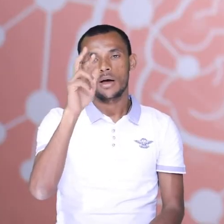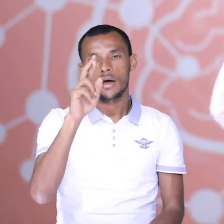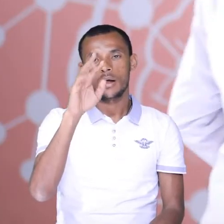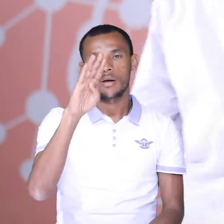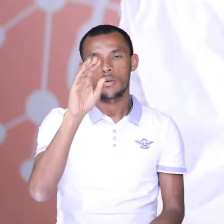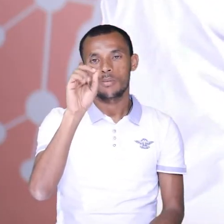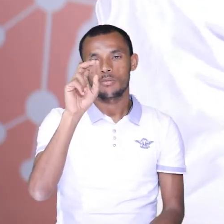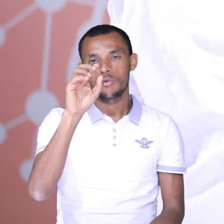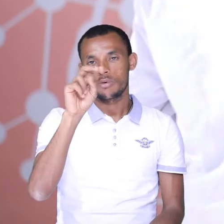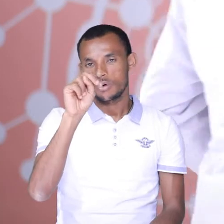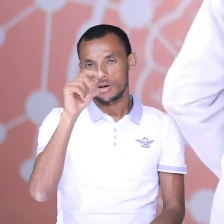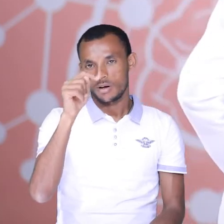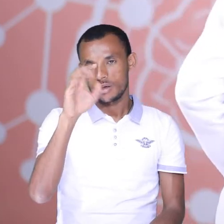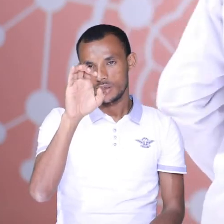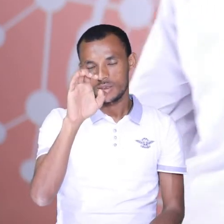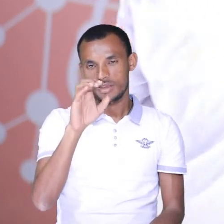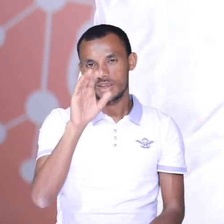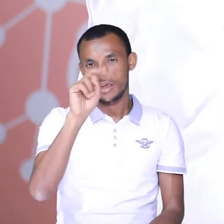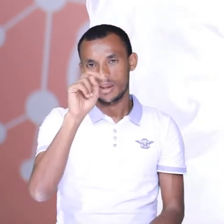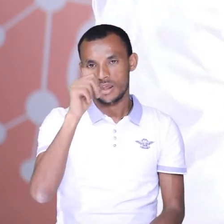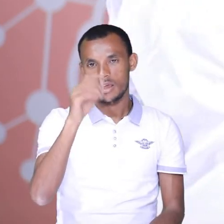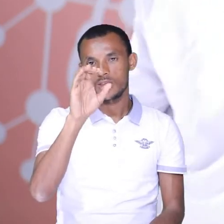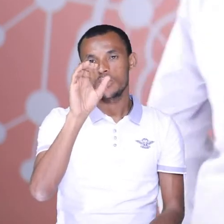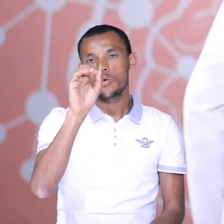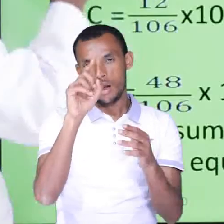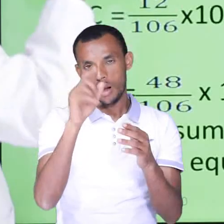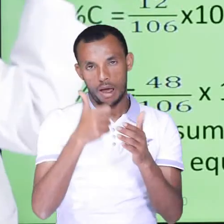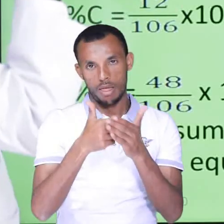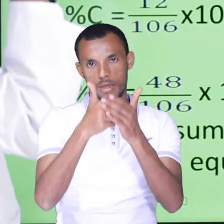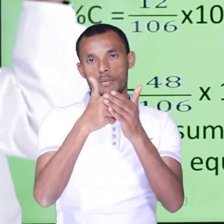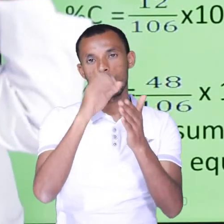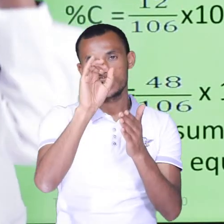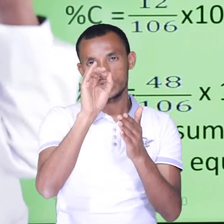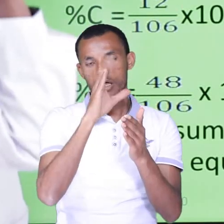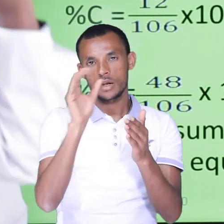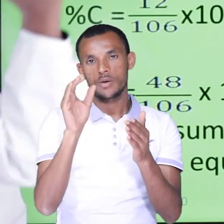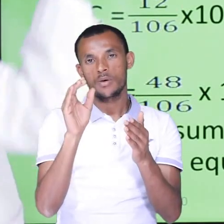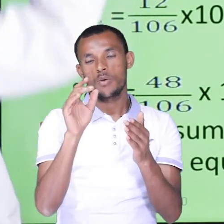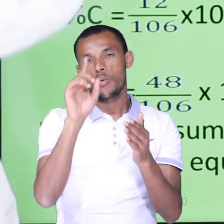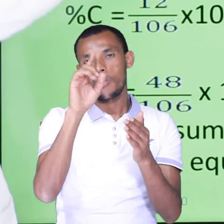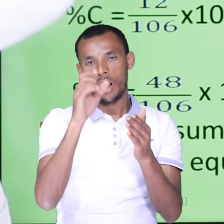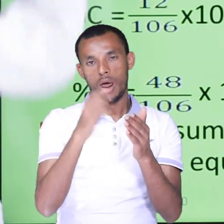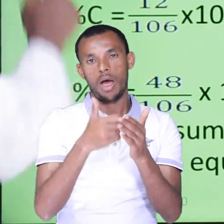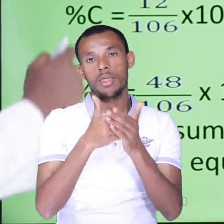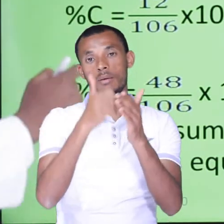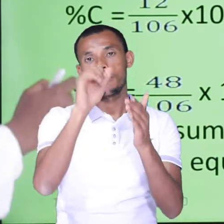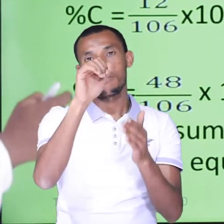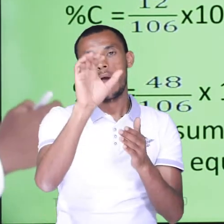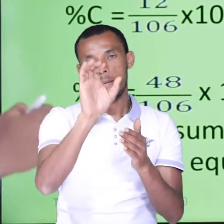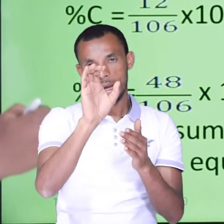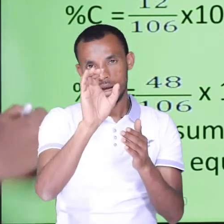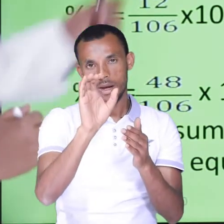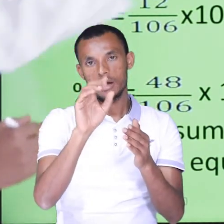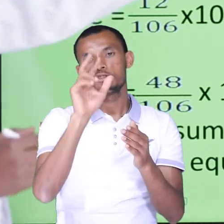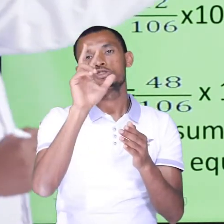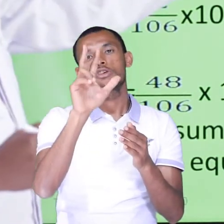carbonate. There are 2 atoms of sodium, 1 atom of carbon, and 3 atoms of